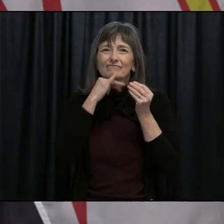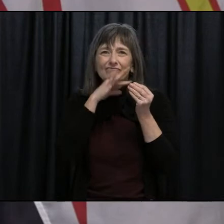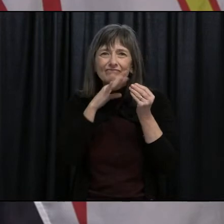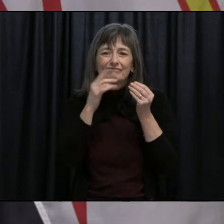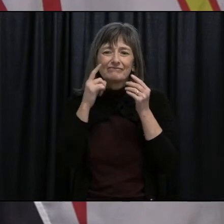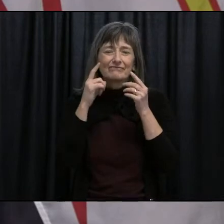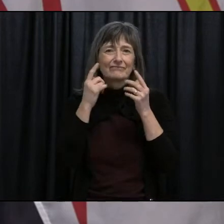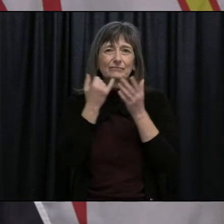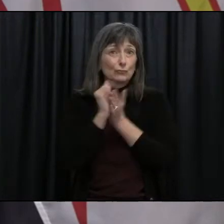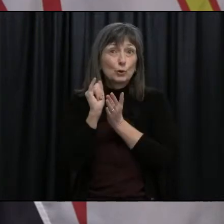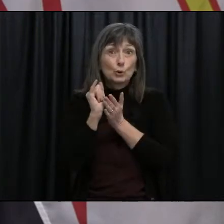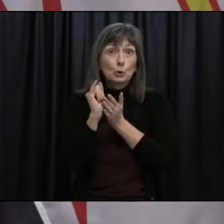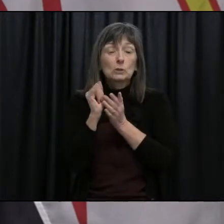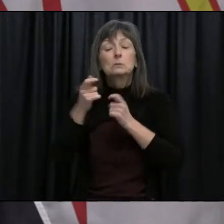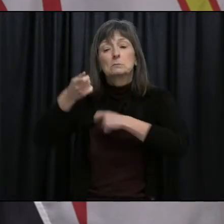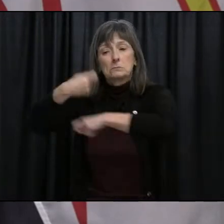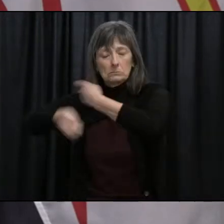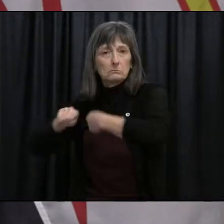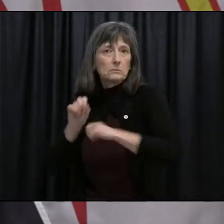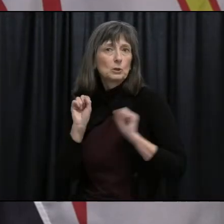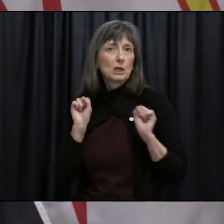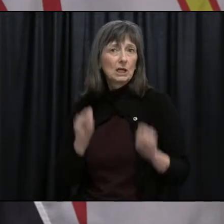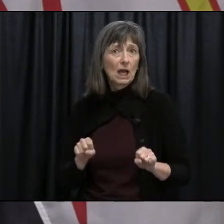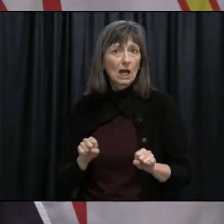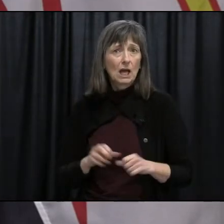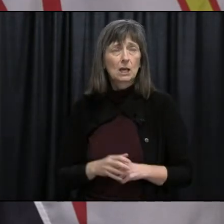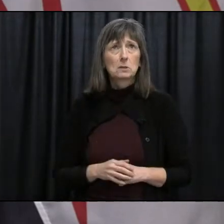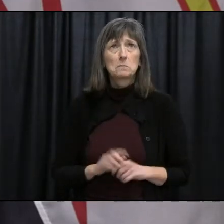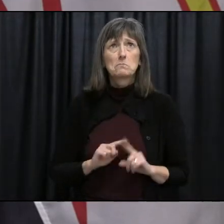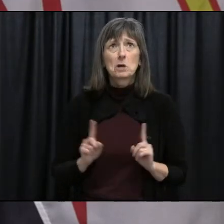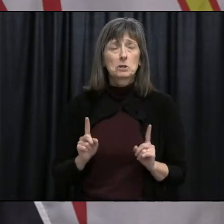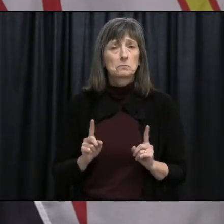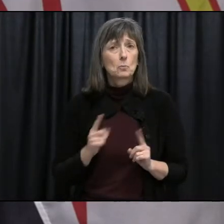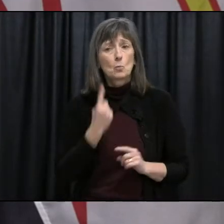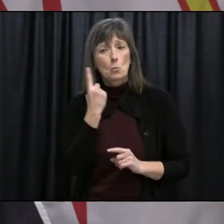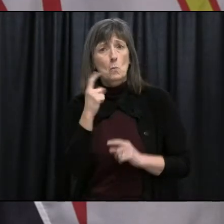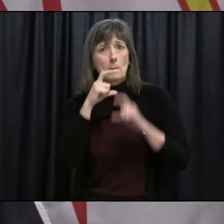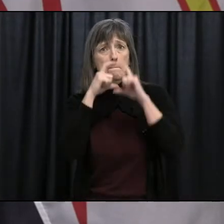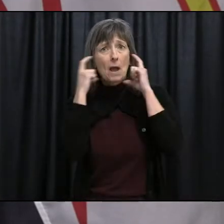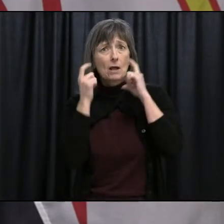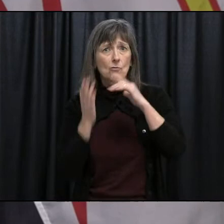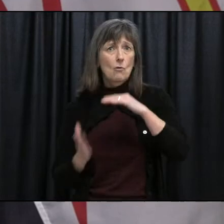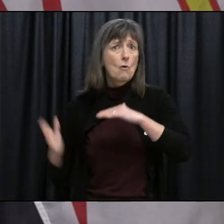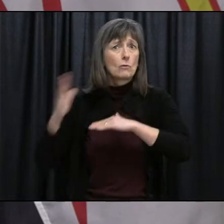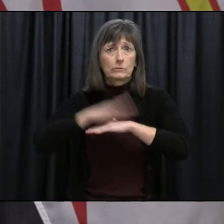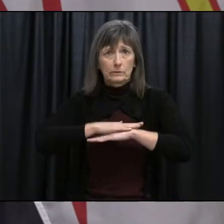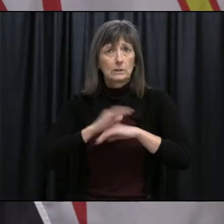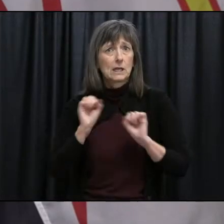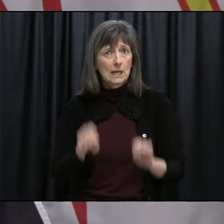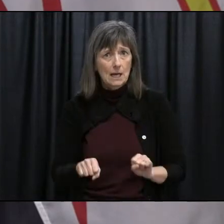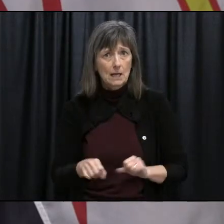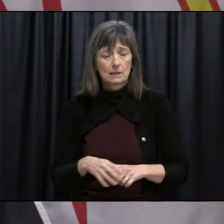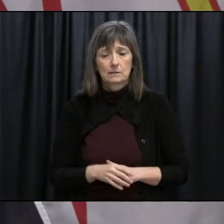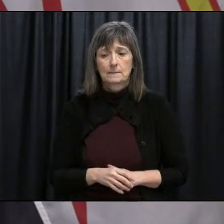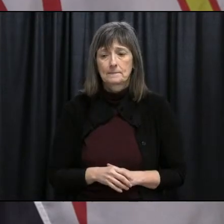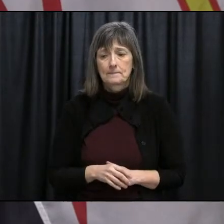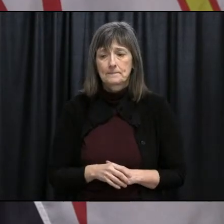somehow soiled in some way. But generally speaking, you can wear your mask all day.